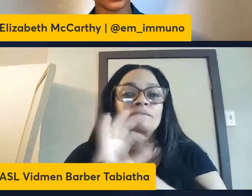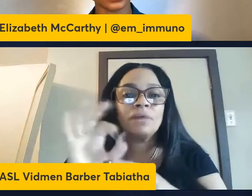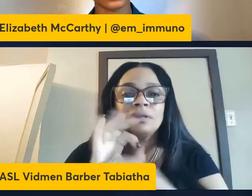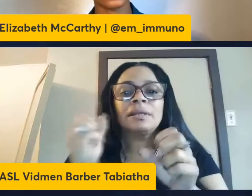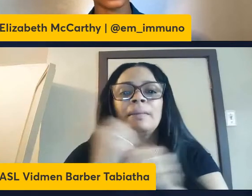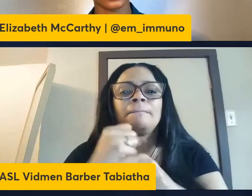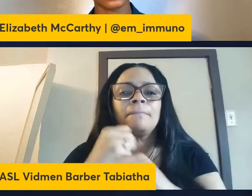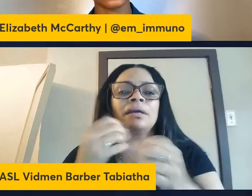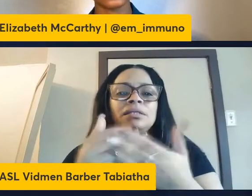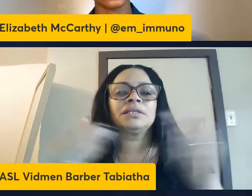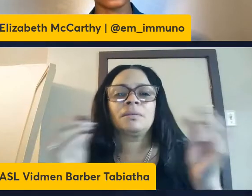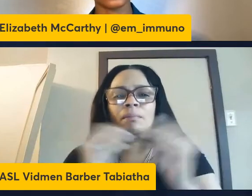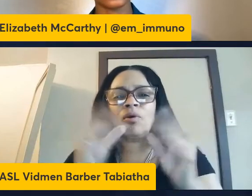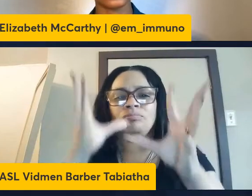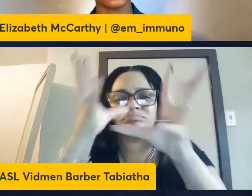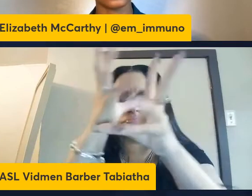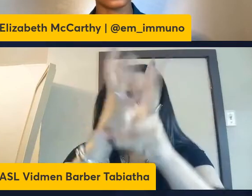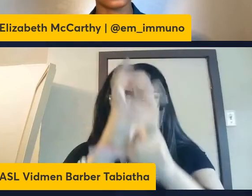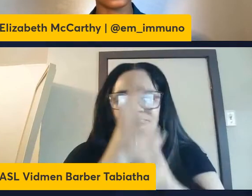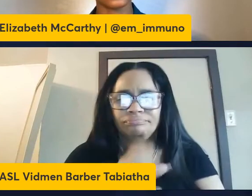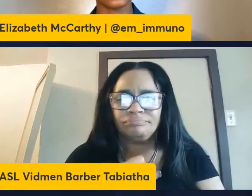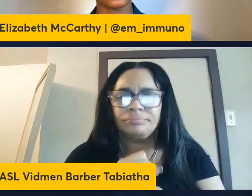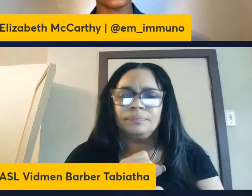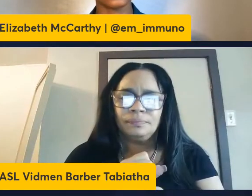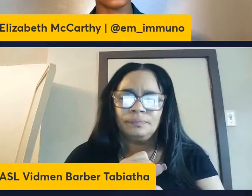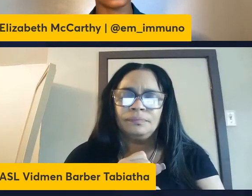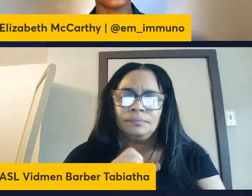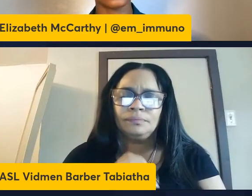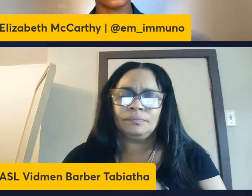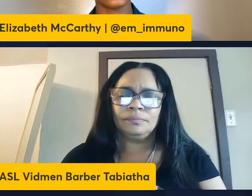it something a little bit more modular that is a